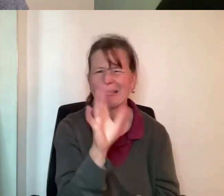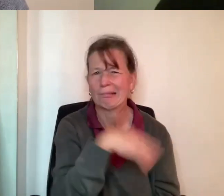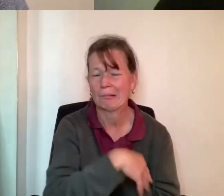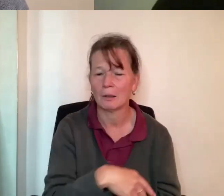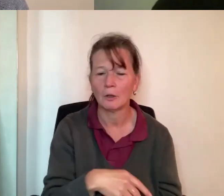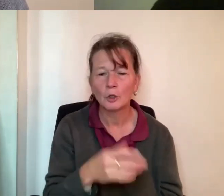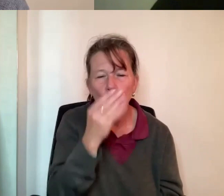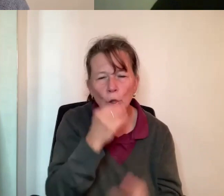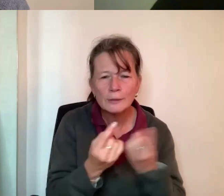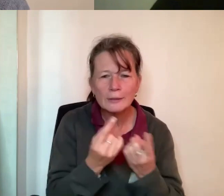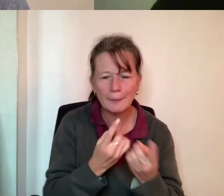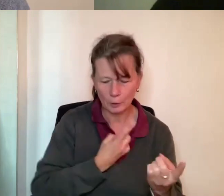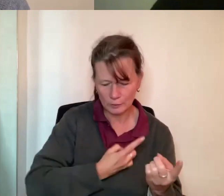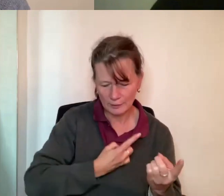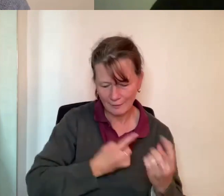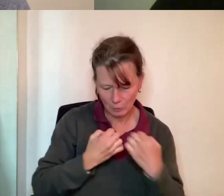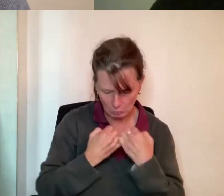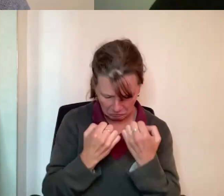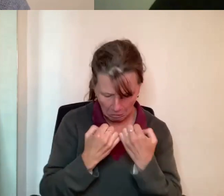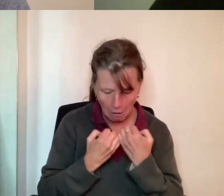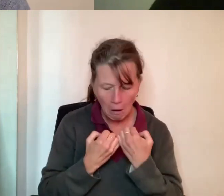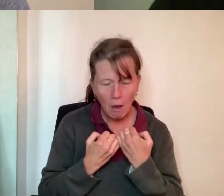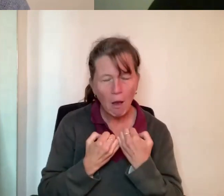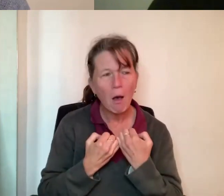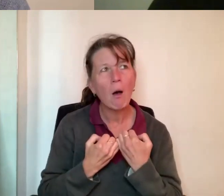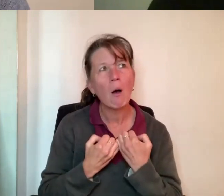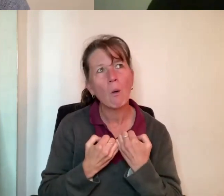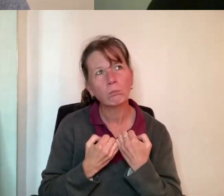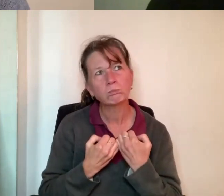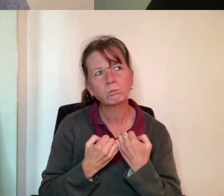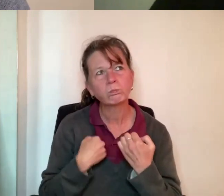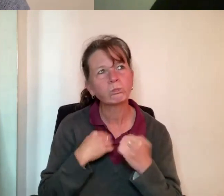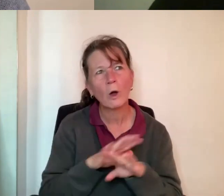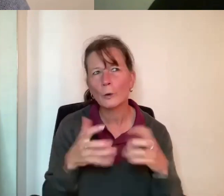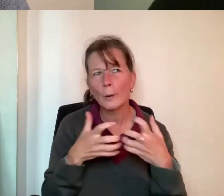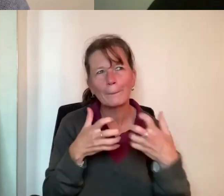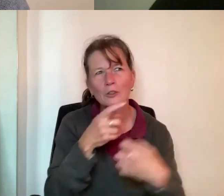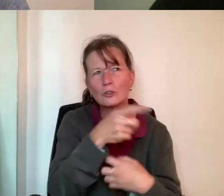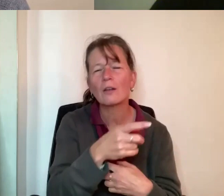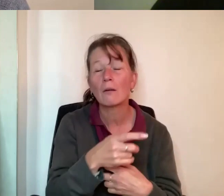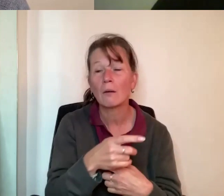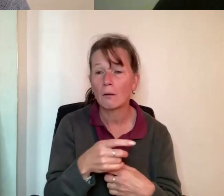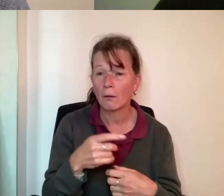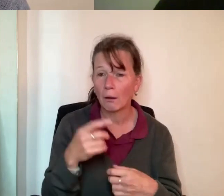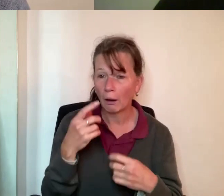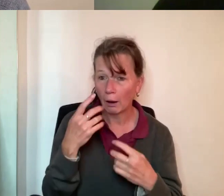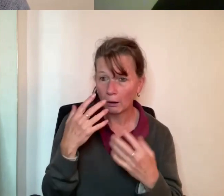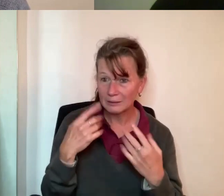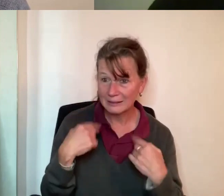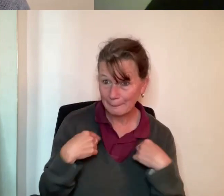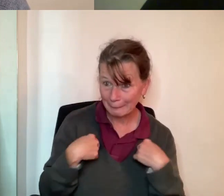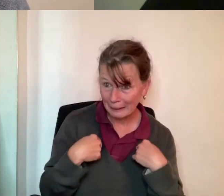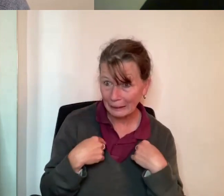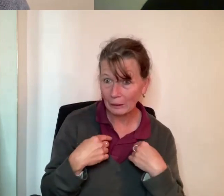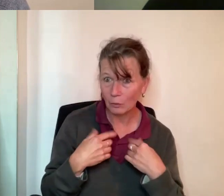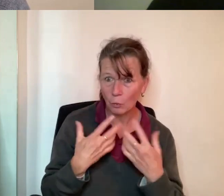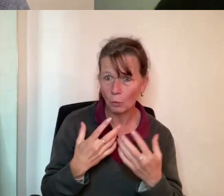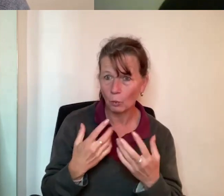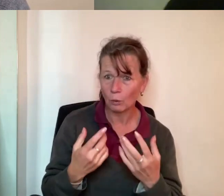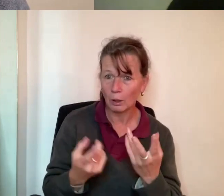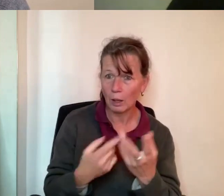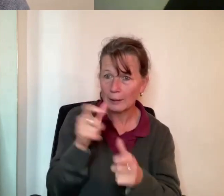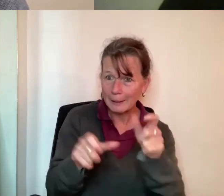yourself by doing that. So I'd be interested to know if that's shared by other people, or that's just me living in my kind of overly